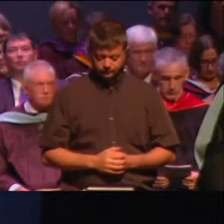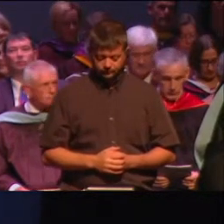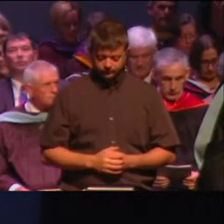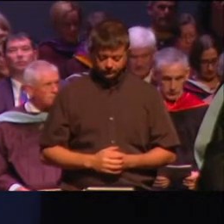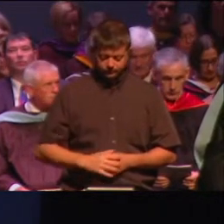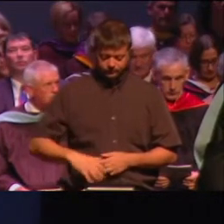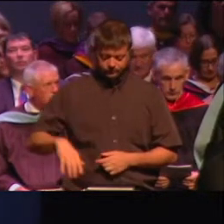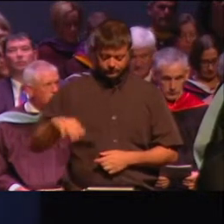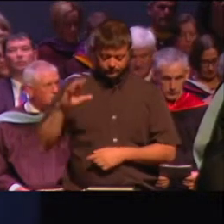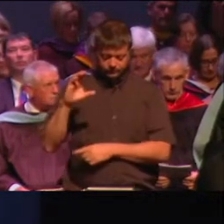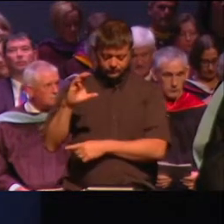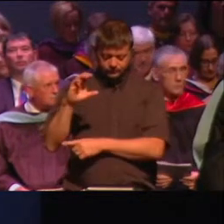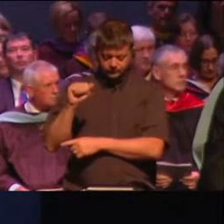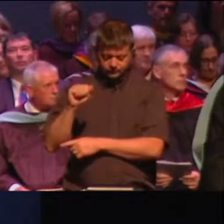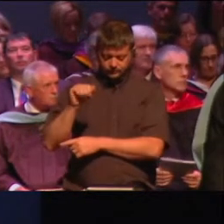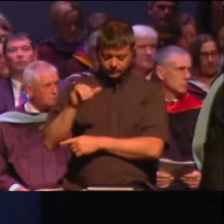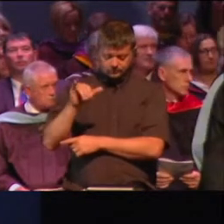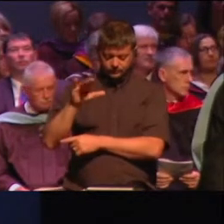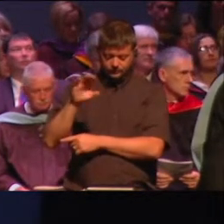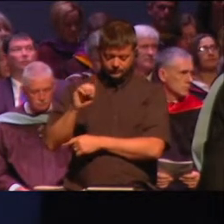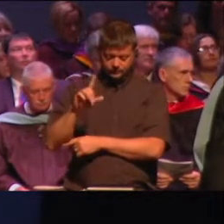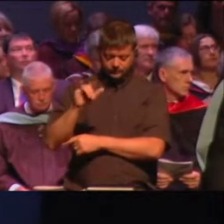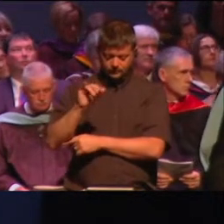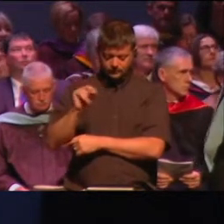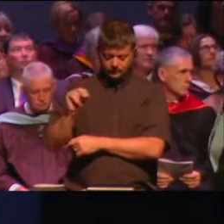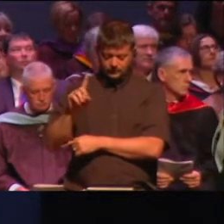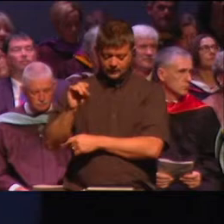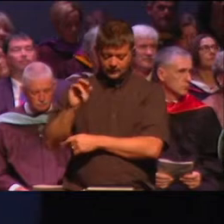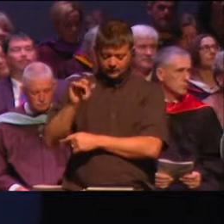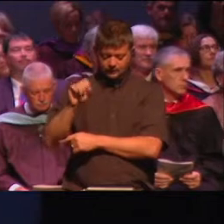Casey Lynn Davis, Phi Theta Kappa.